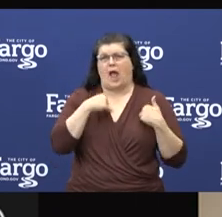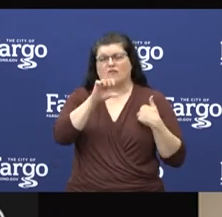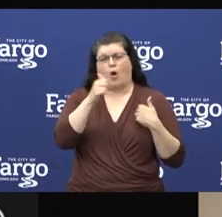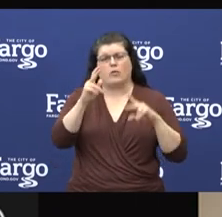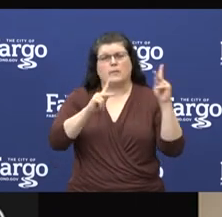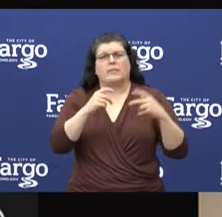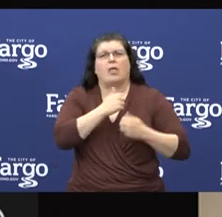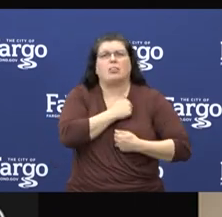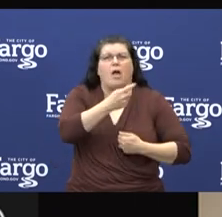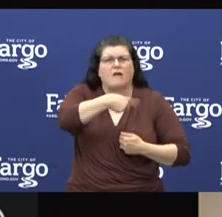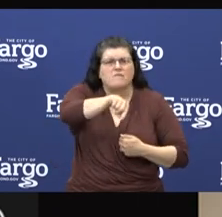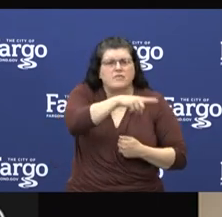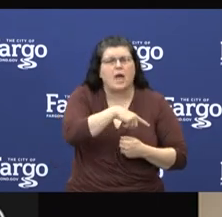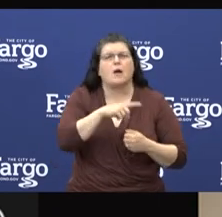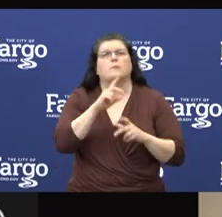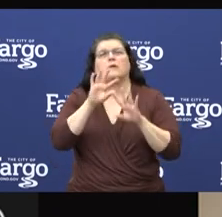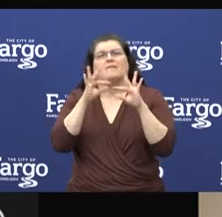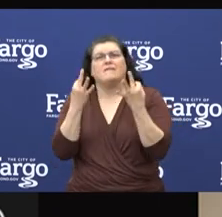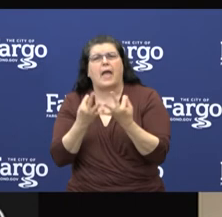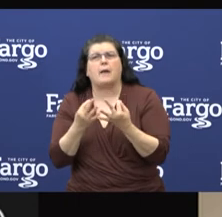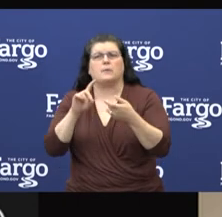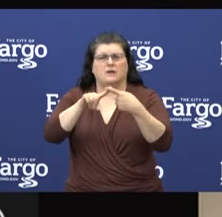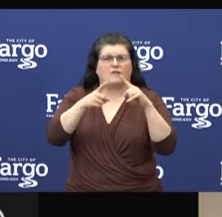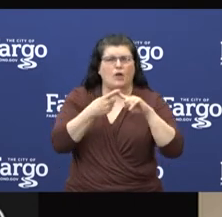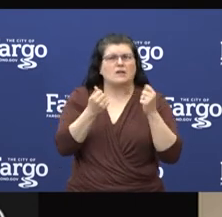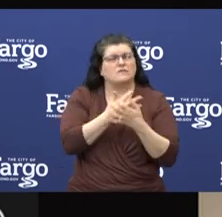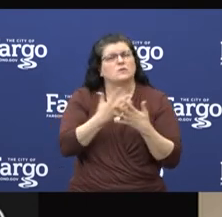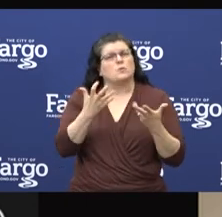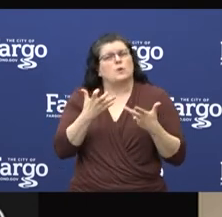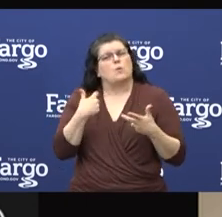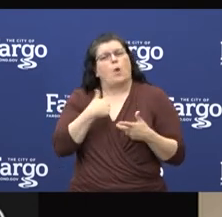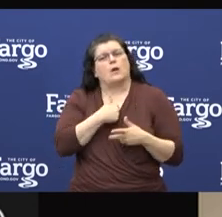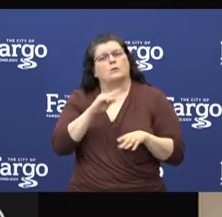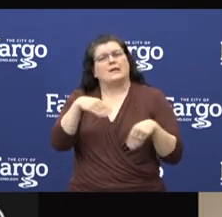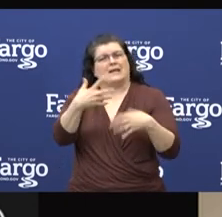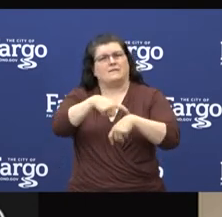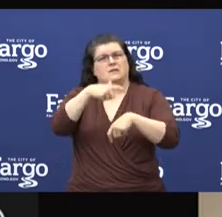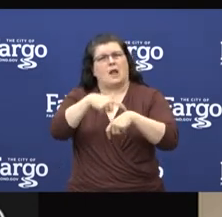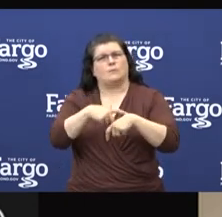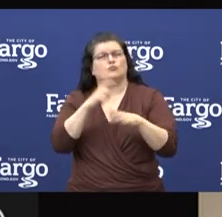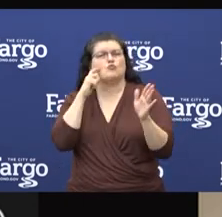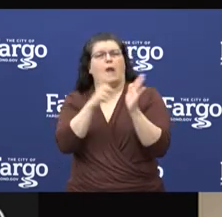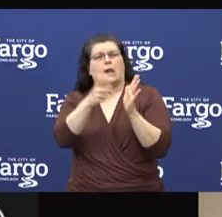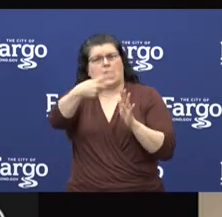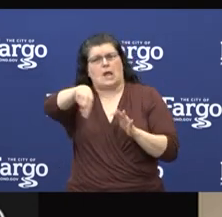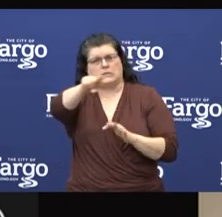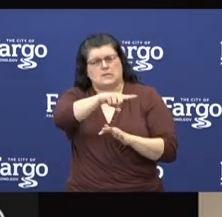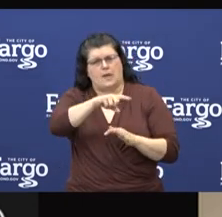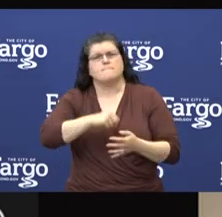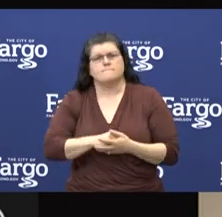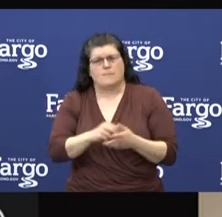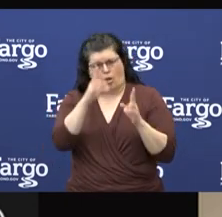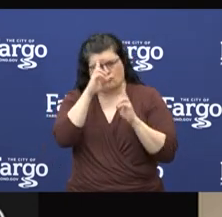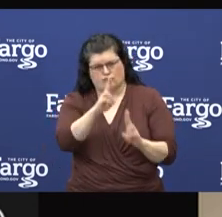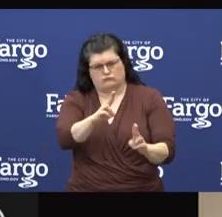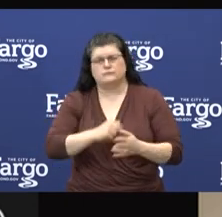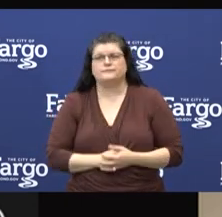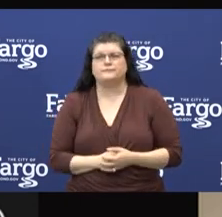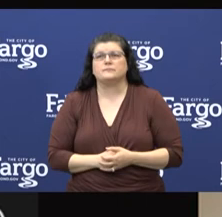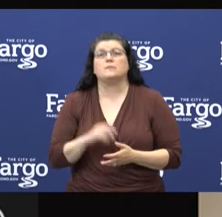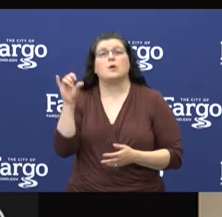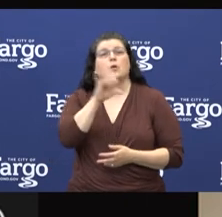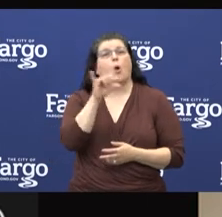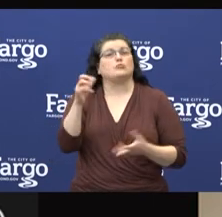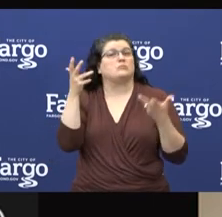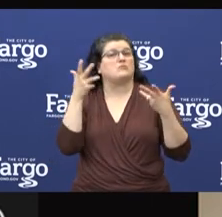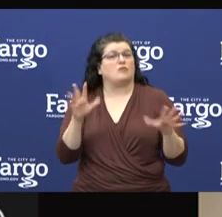So we appreciate the opportunity to recognize them and their lives. So with that, Mayor, I have no